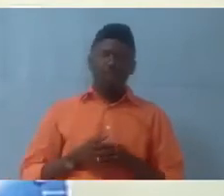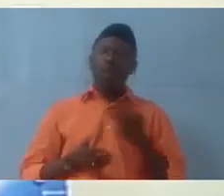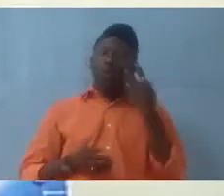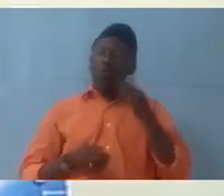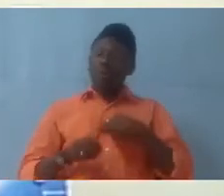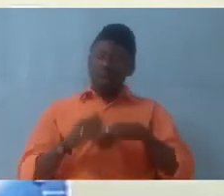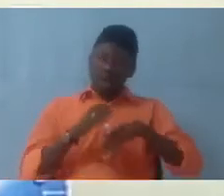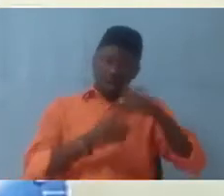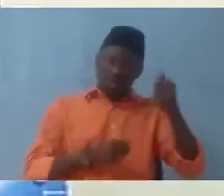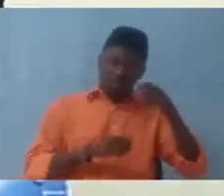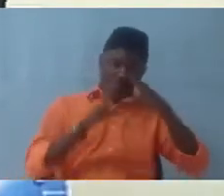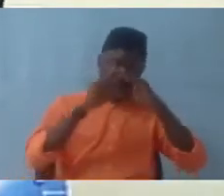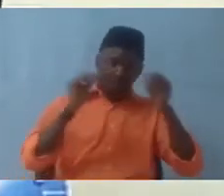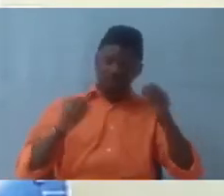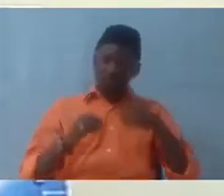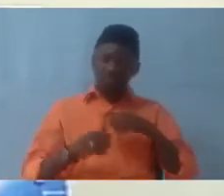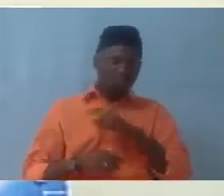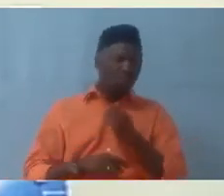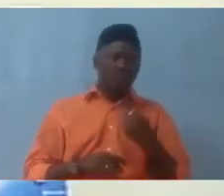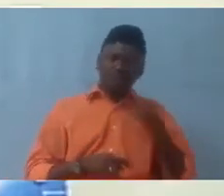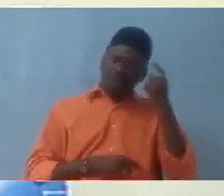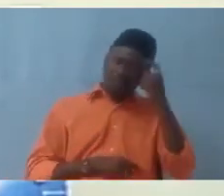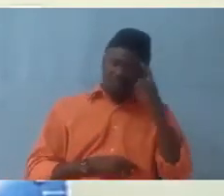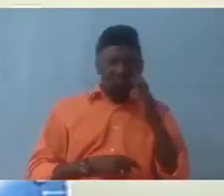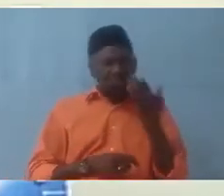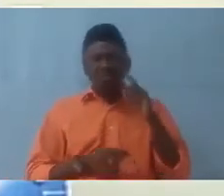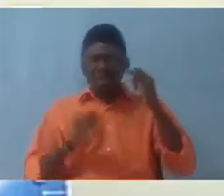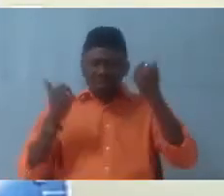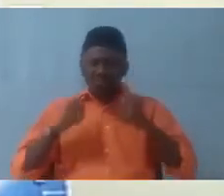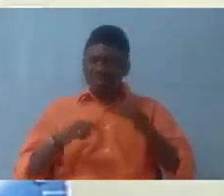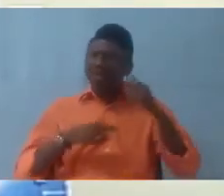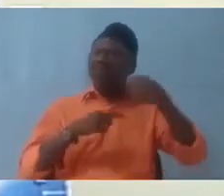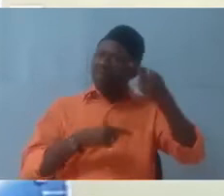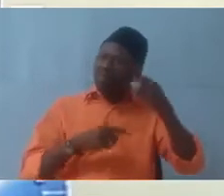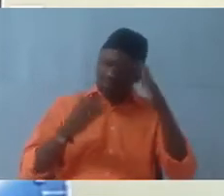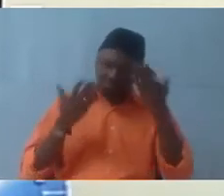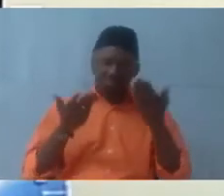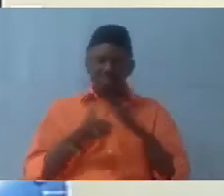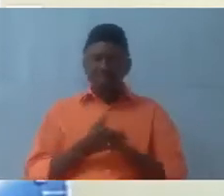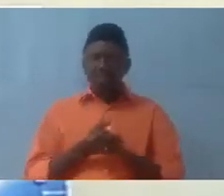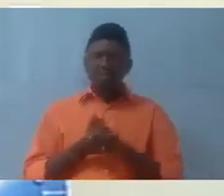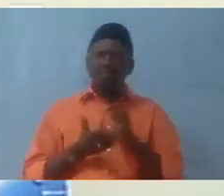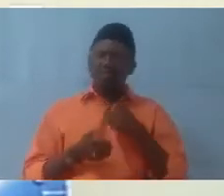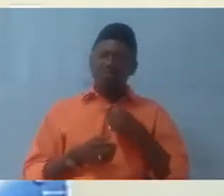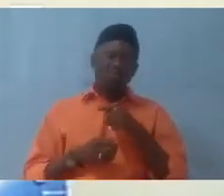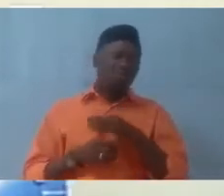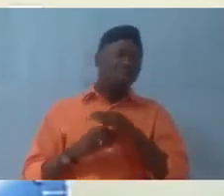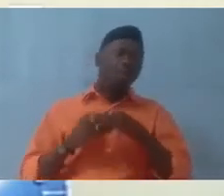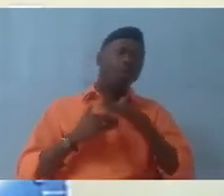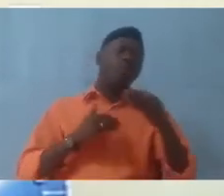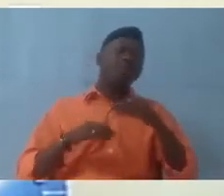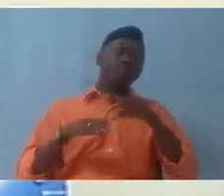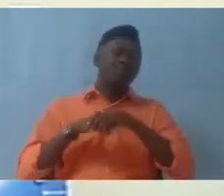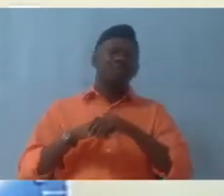see what would be the next step. But then you can clearly see that most of our colleagues were not really willing to take it any further.